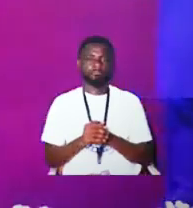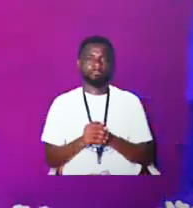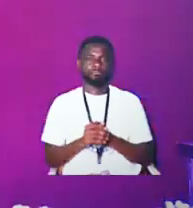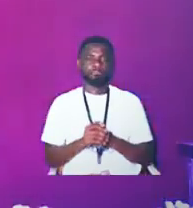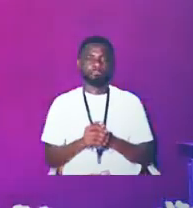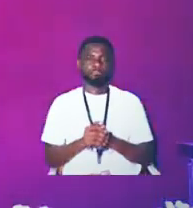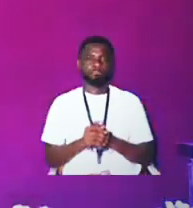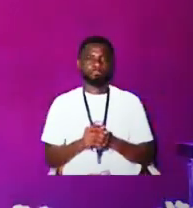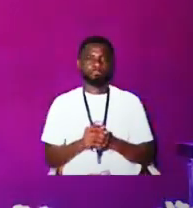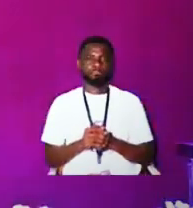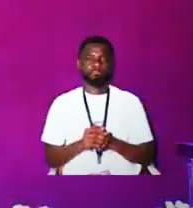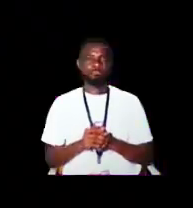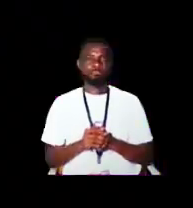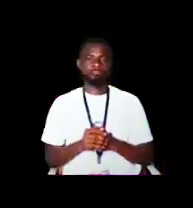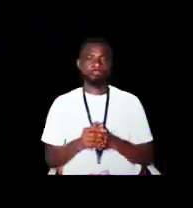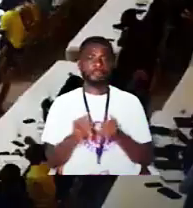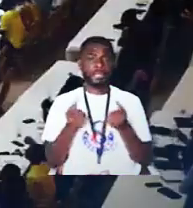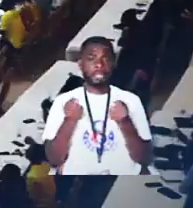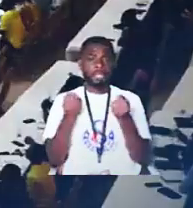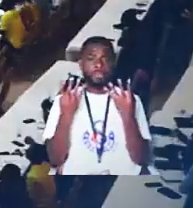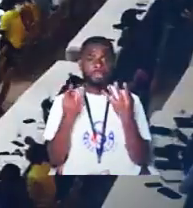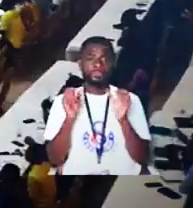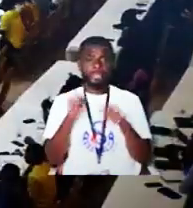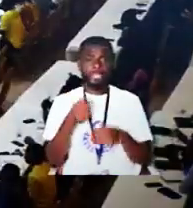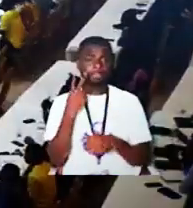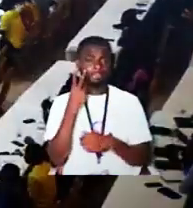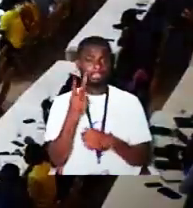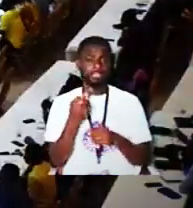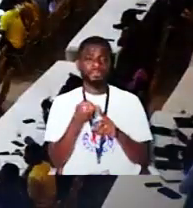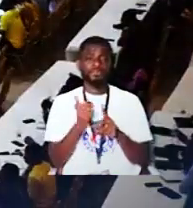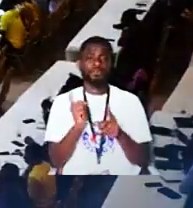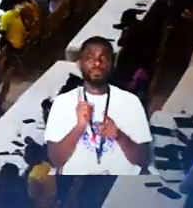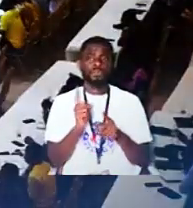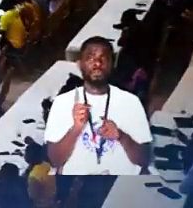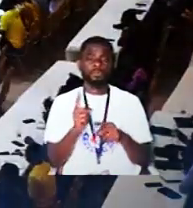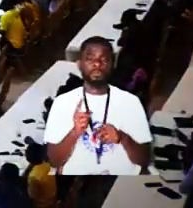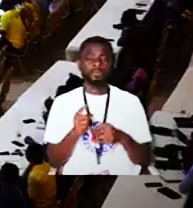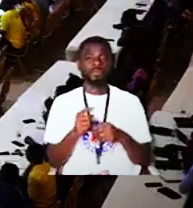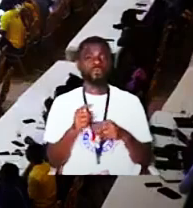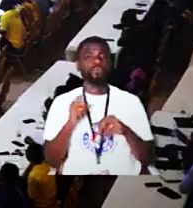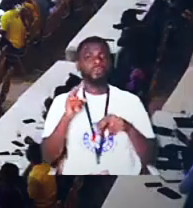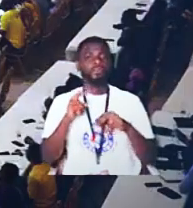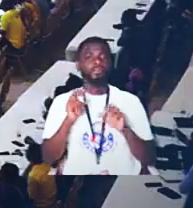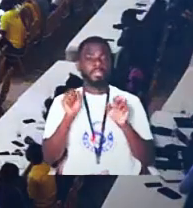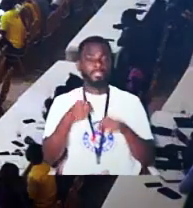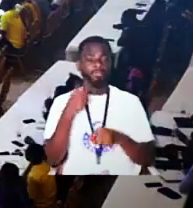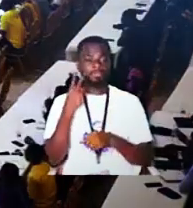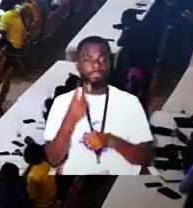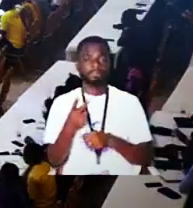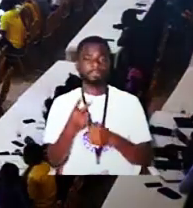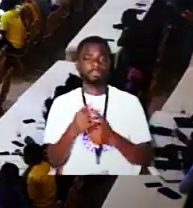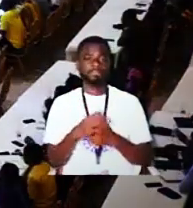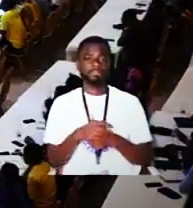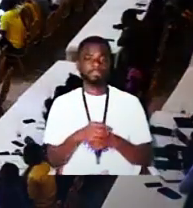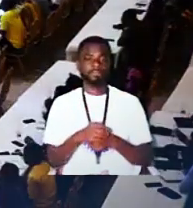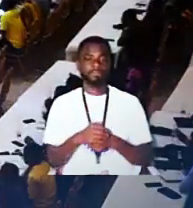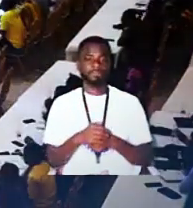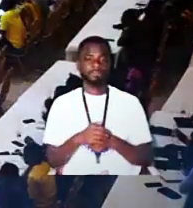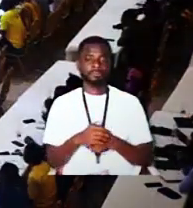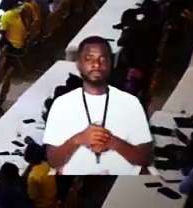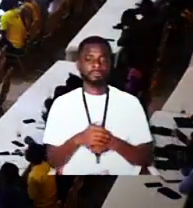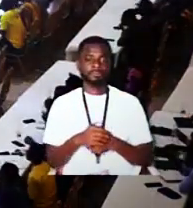here. How many of you can see from here? From where you are seated. Oh, you can see you are young.